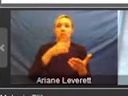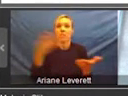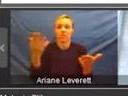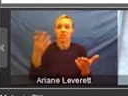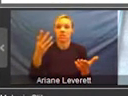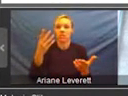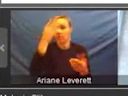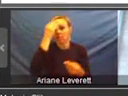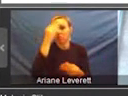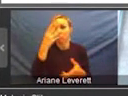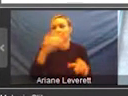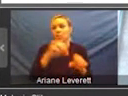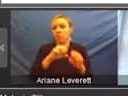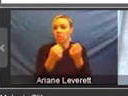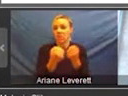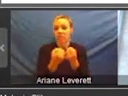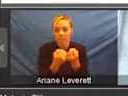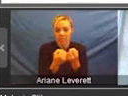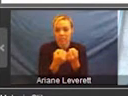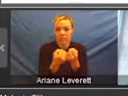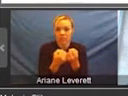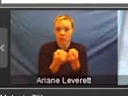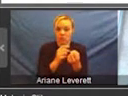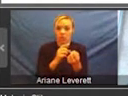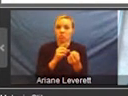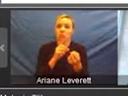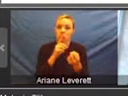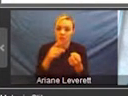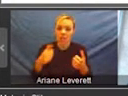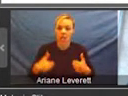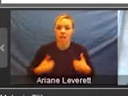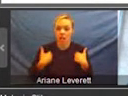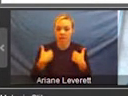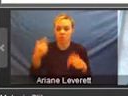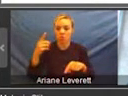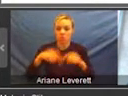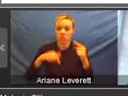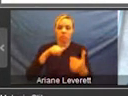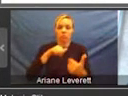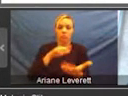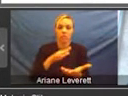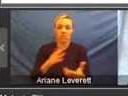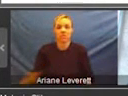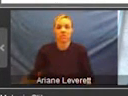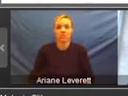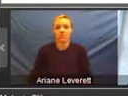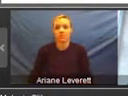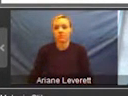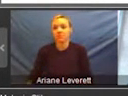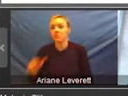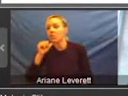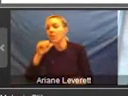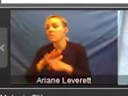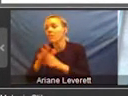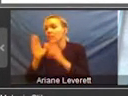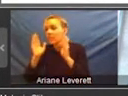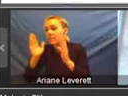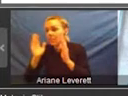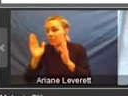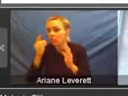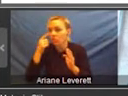also one result revealed in this study. And there's insufficient attention paid to the underlying purpose of